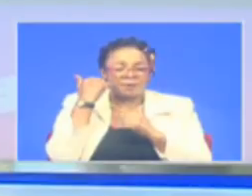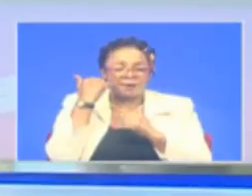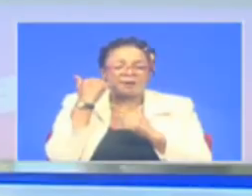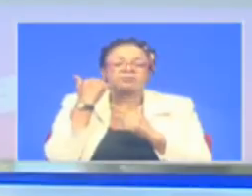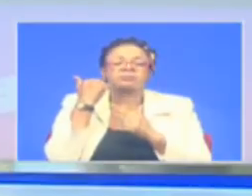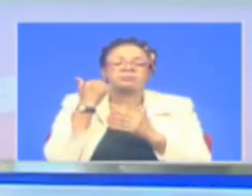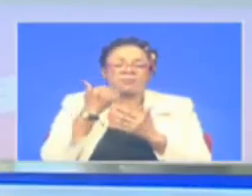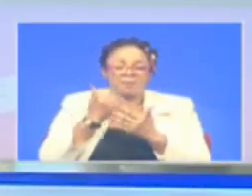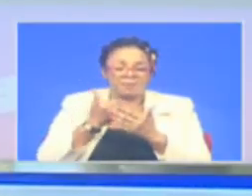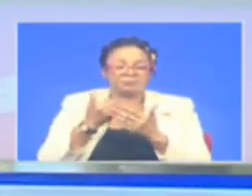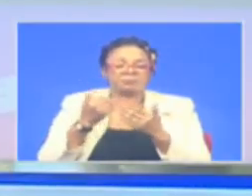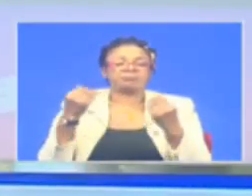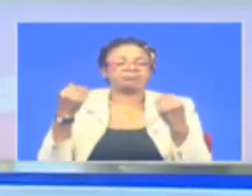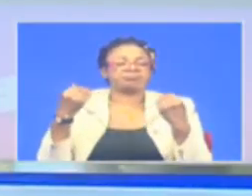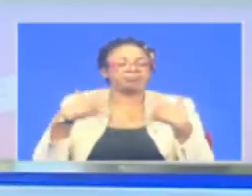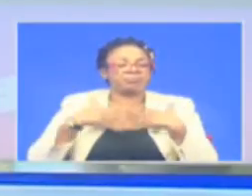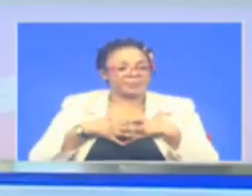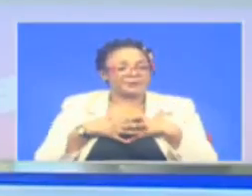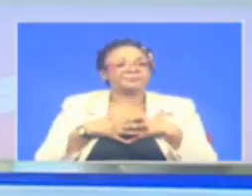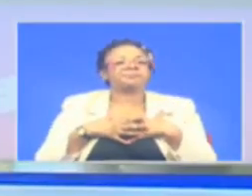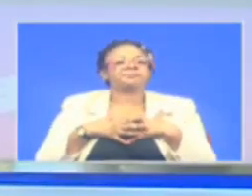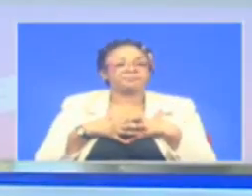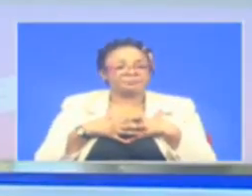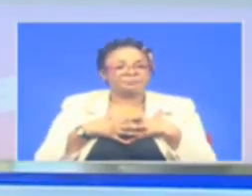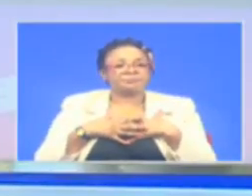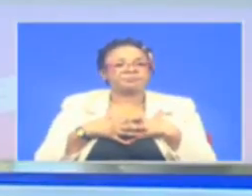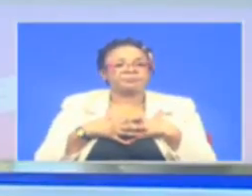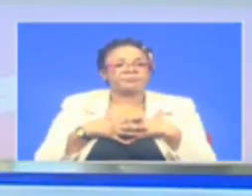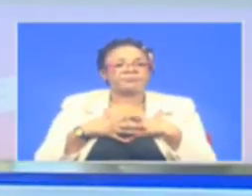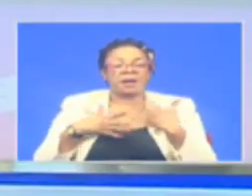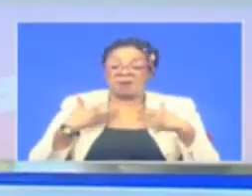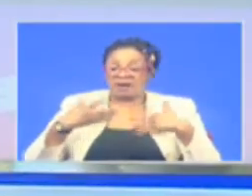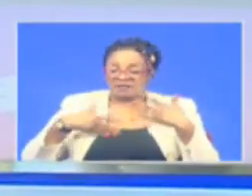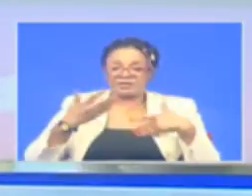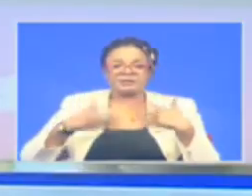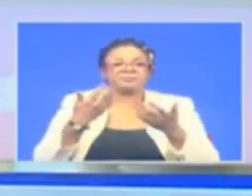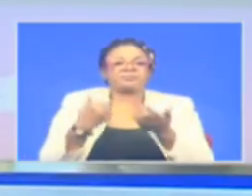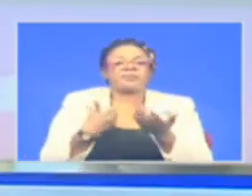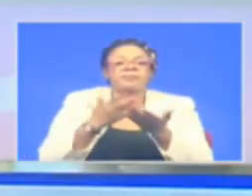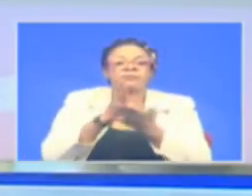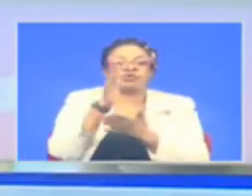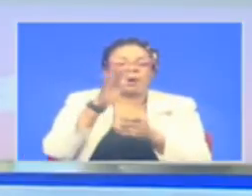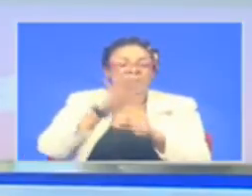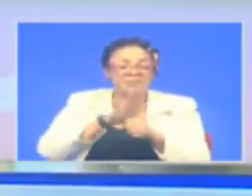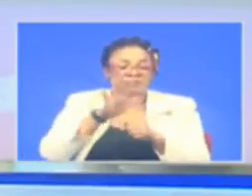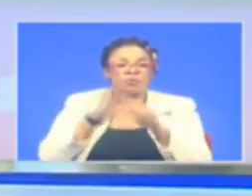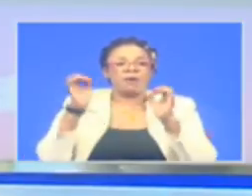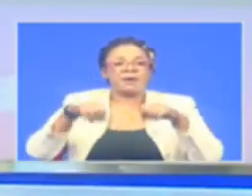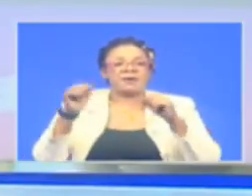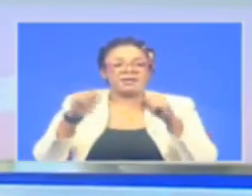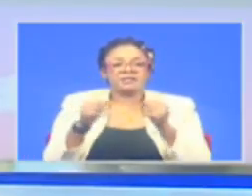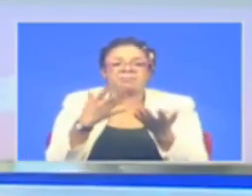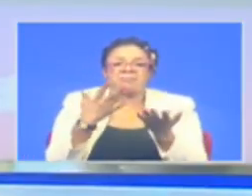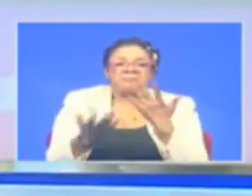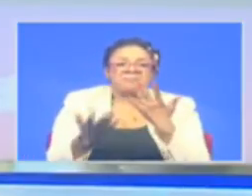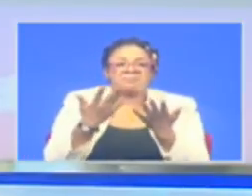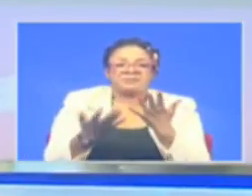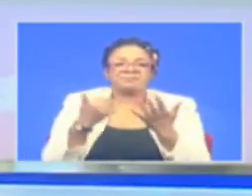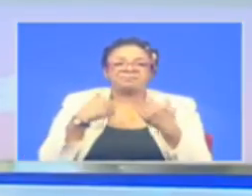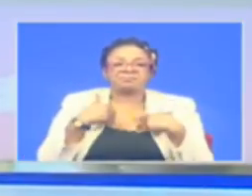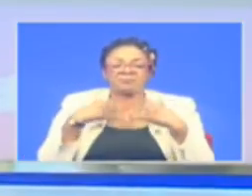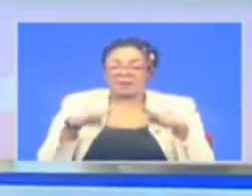Absolutely shocking behavior, in my opinion anyway. And I'm sure many would agree. I shouldn't perhaps be giving my opinion,